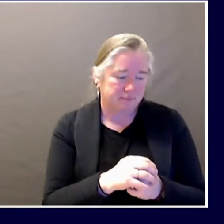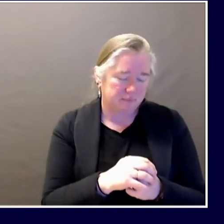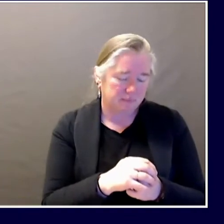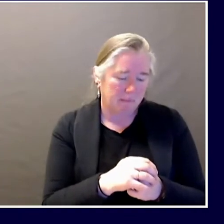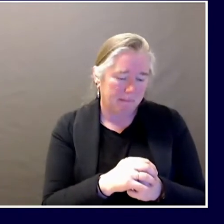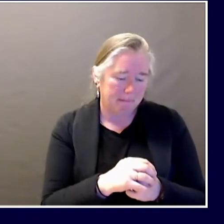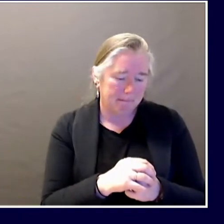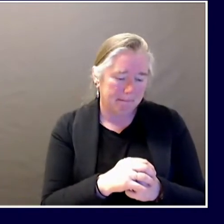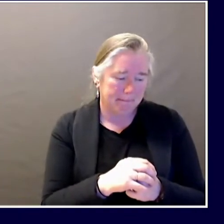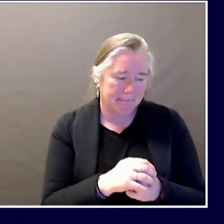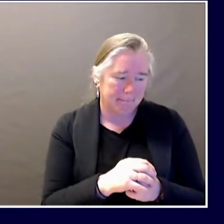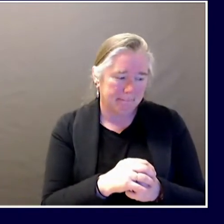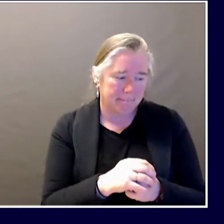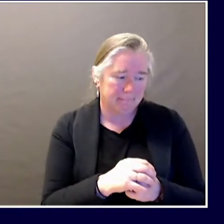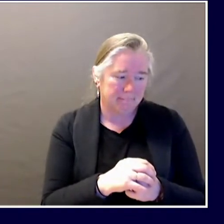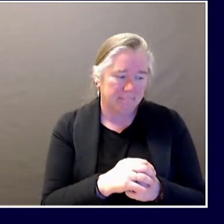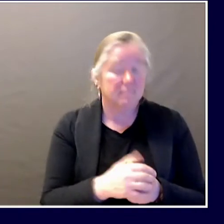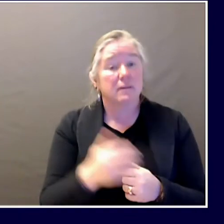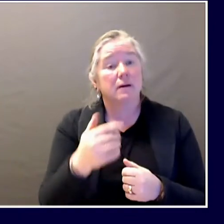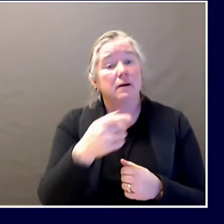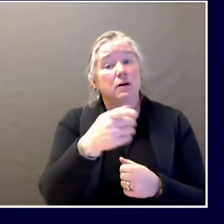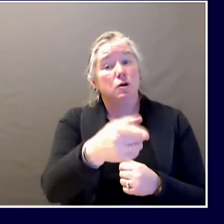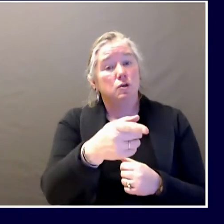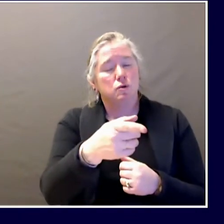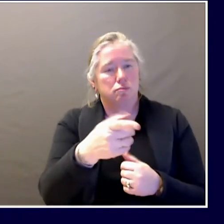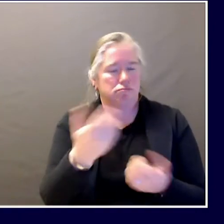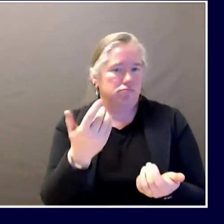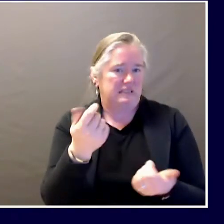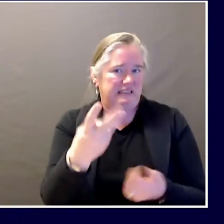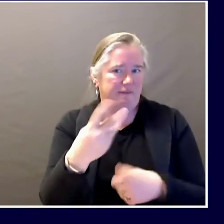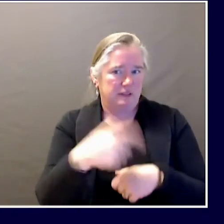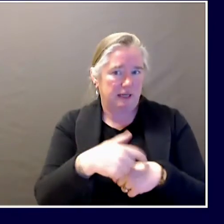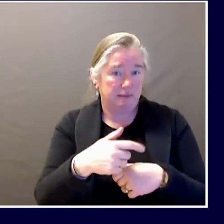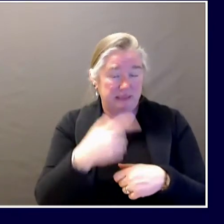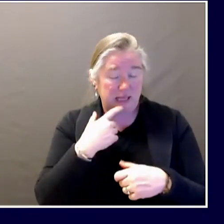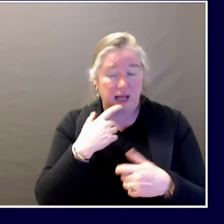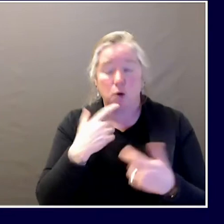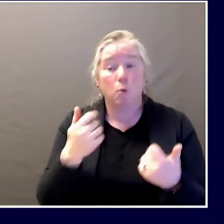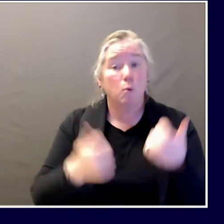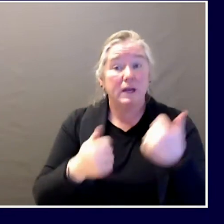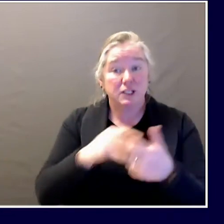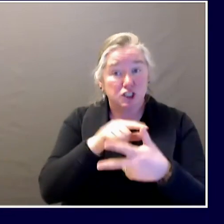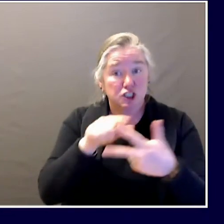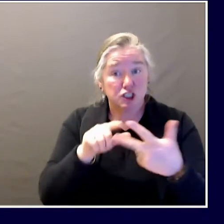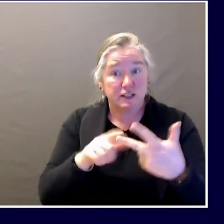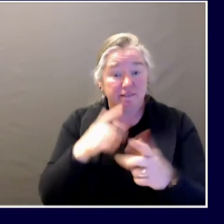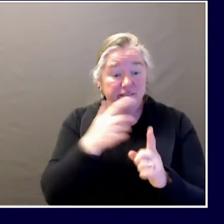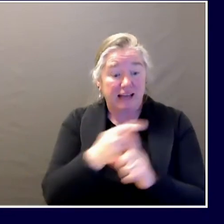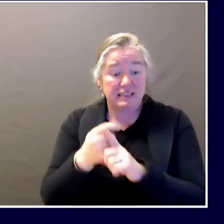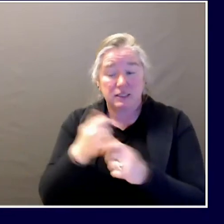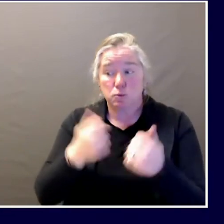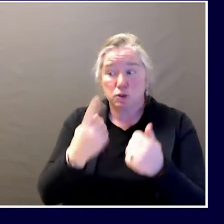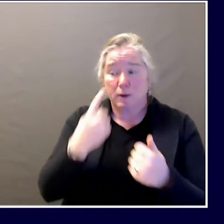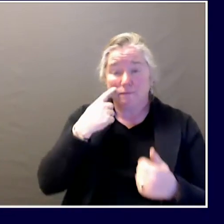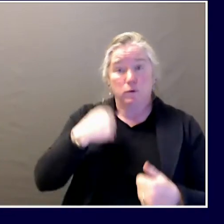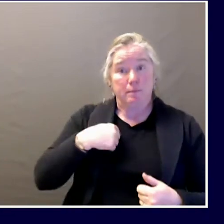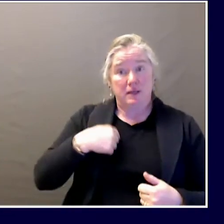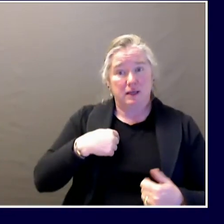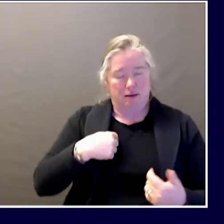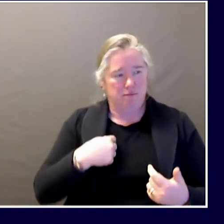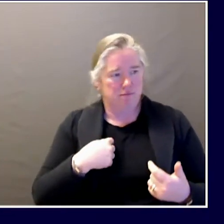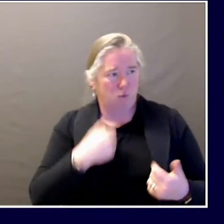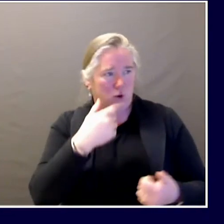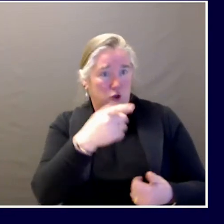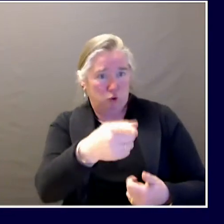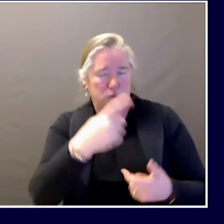the wise thing to do is to take the vaccine closest to your arm. Is there going to